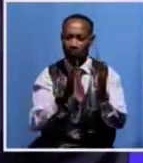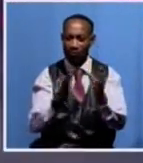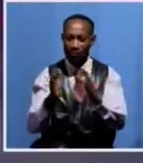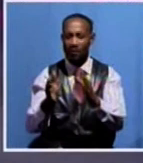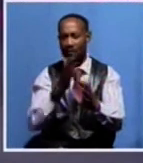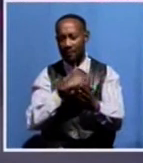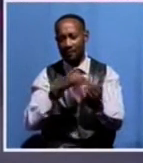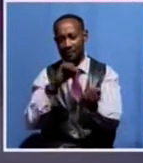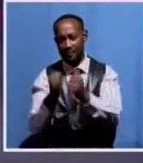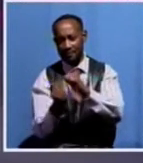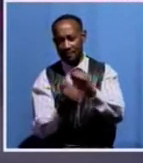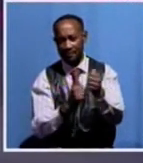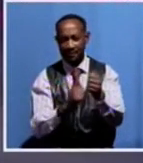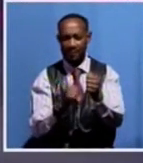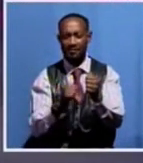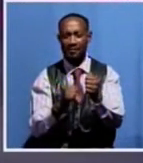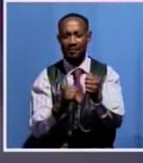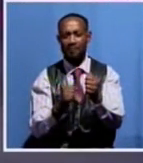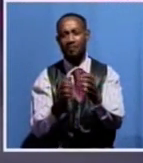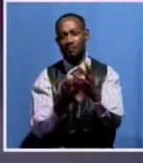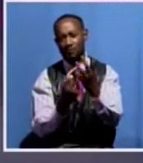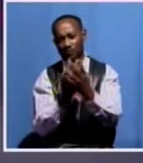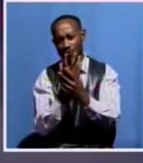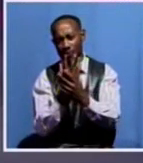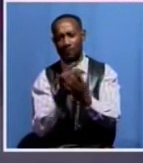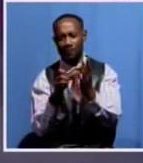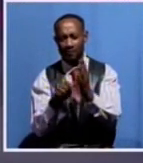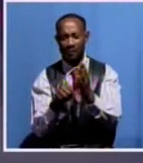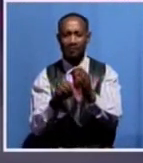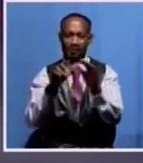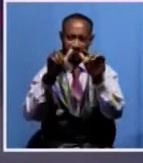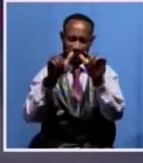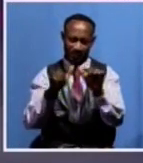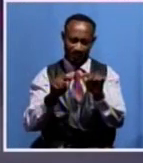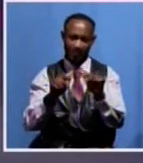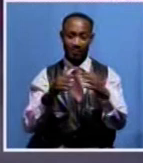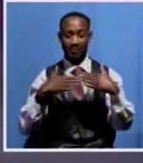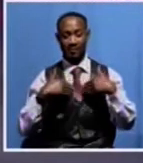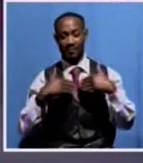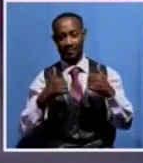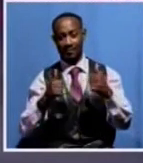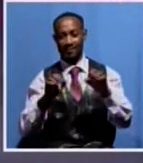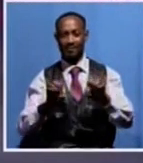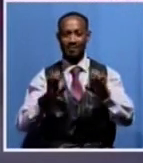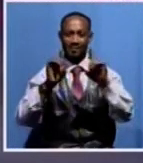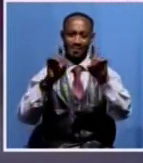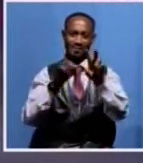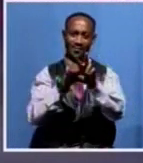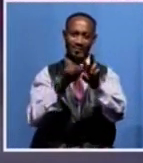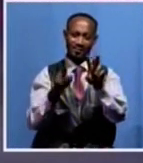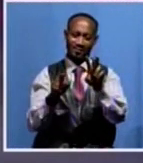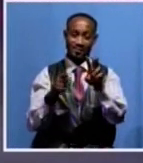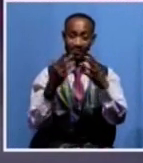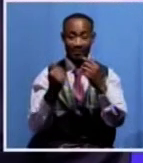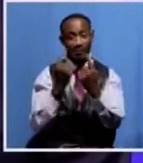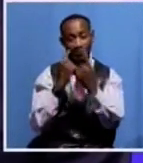that defense, public order and security seem to be growing? Then we seem to be reducing on health, education, and others. Let me first just talk about defense